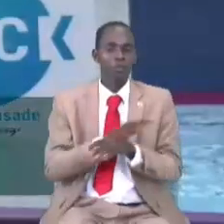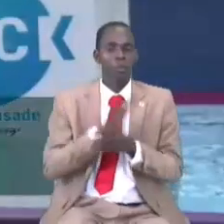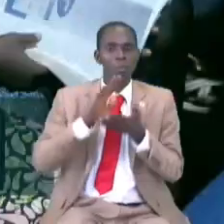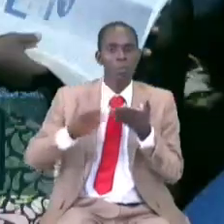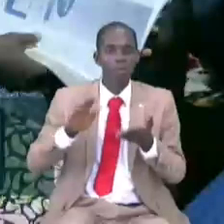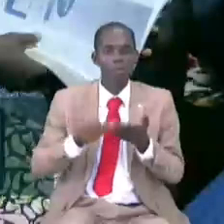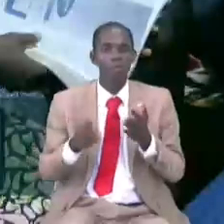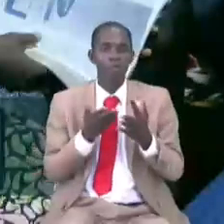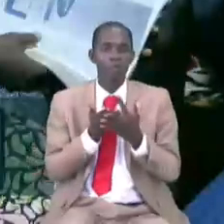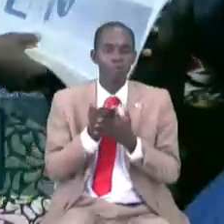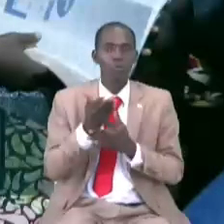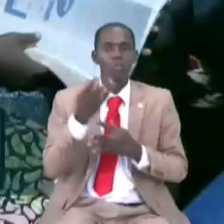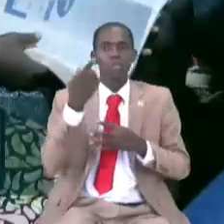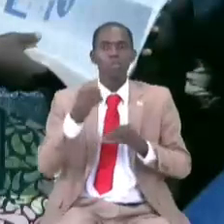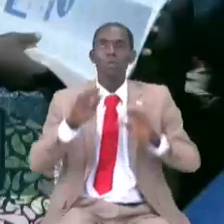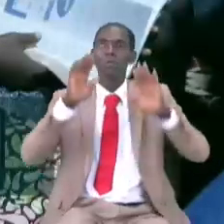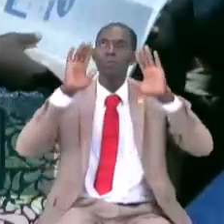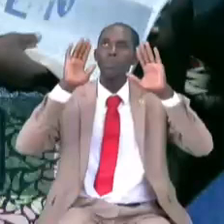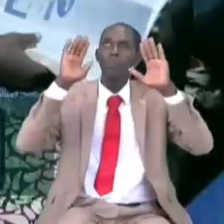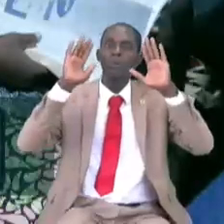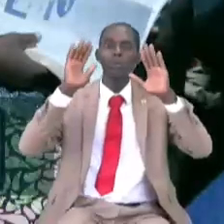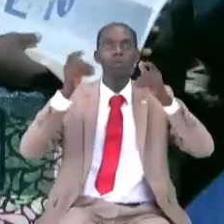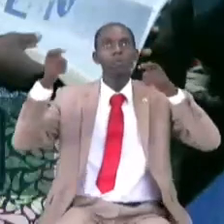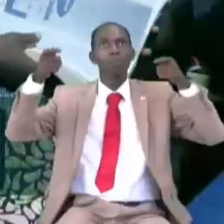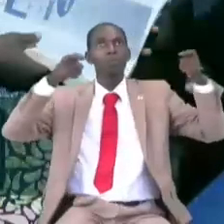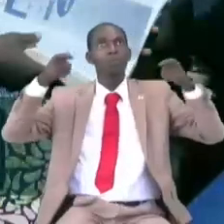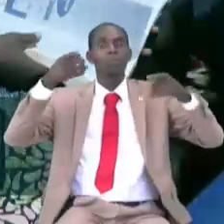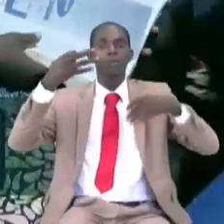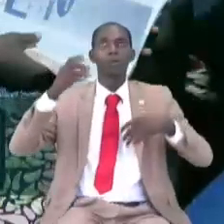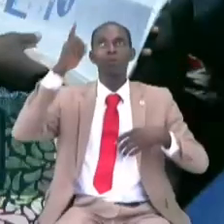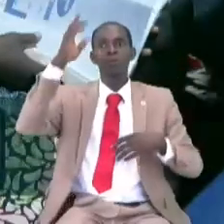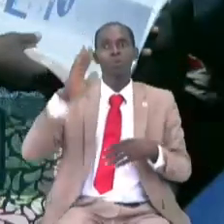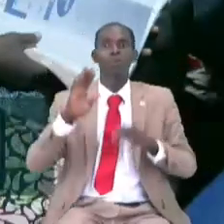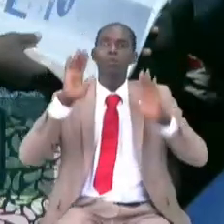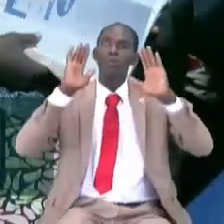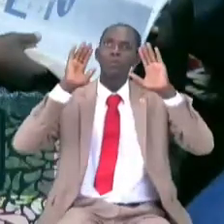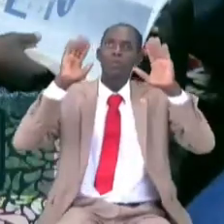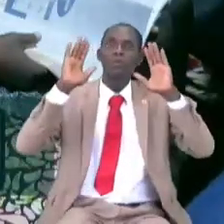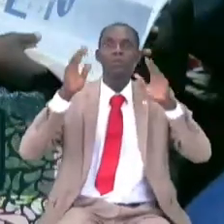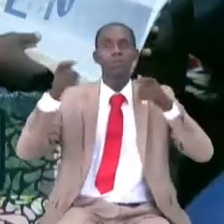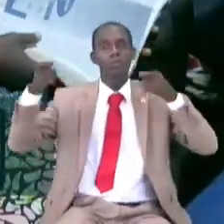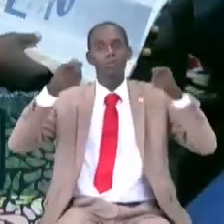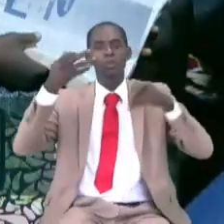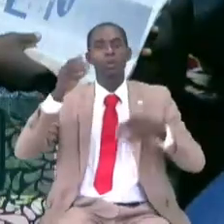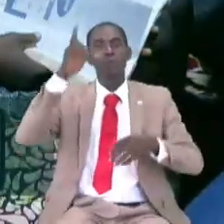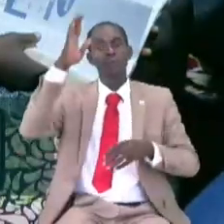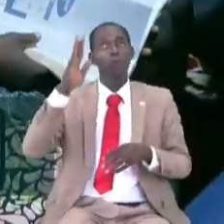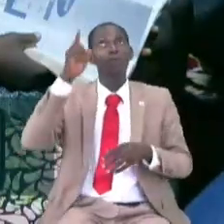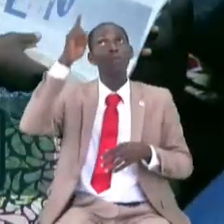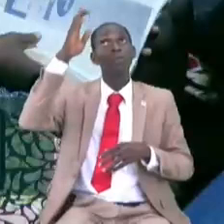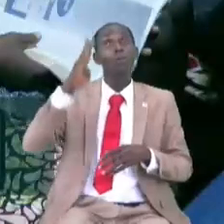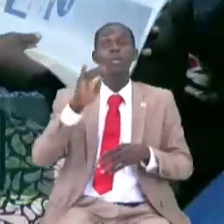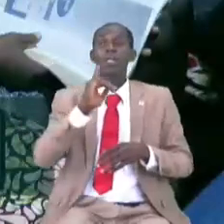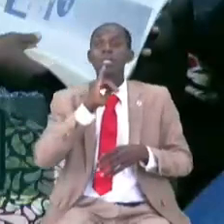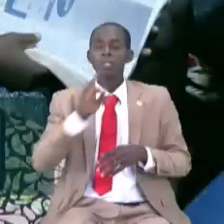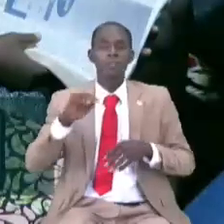God. Wonderful sovereignty of God. God is sovereign. He didn't have to ask Jonah. Now, Jonah, what